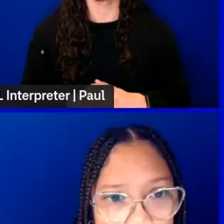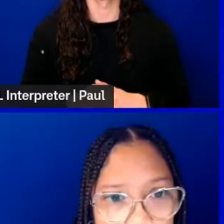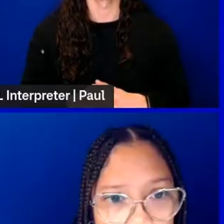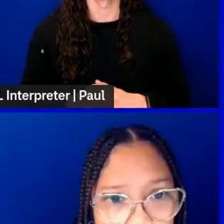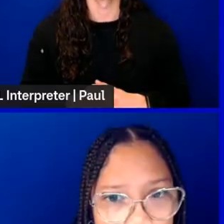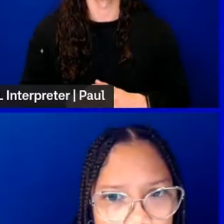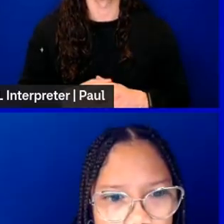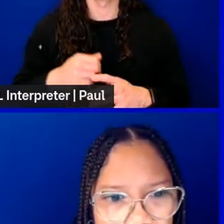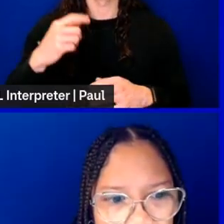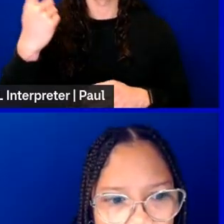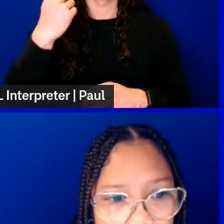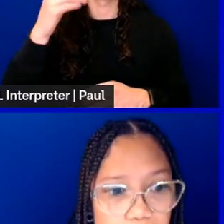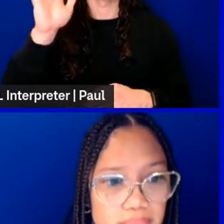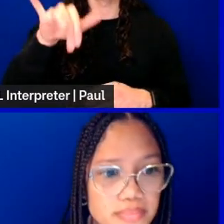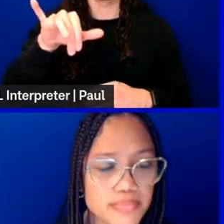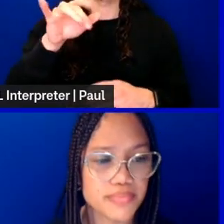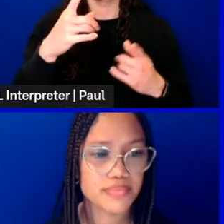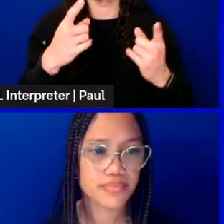something like this.